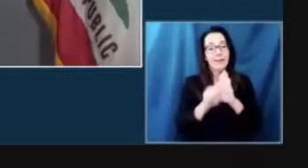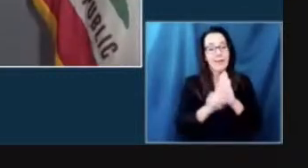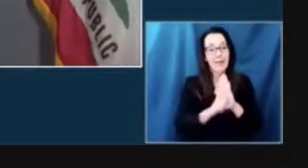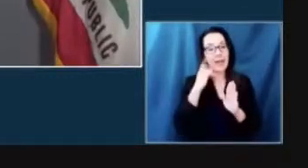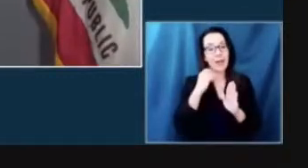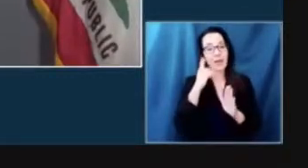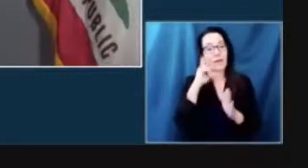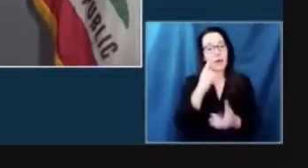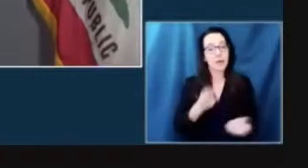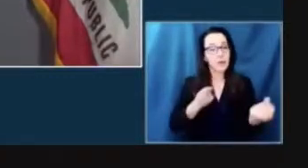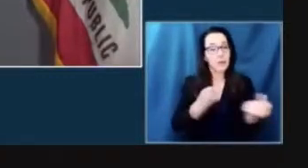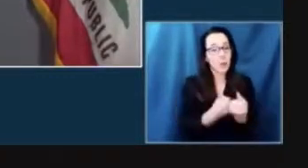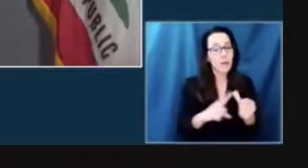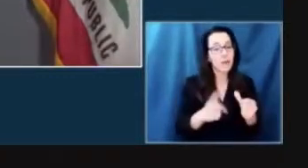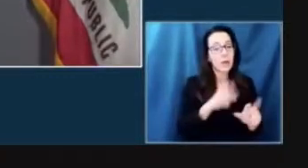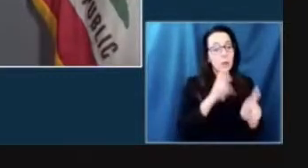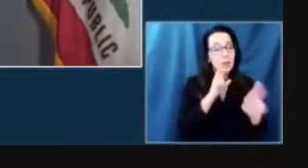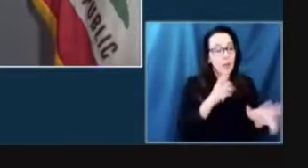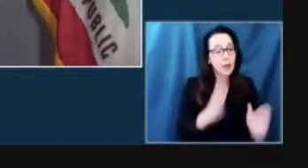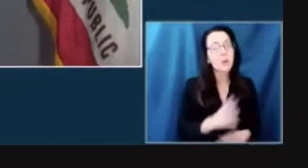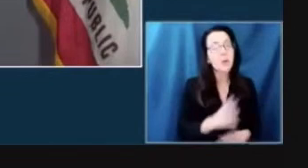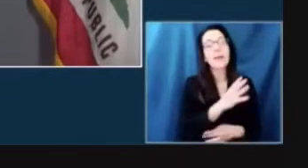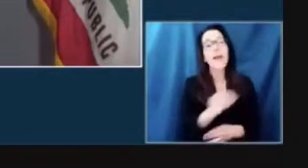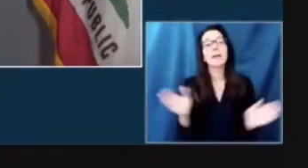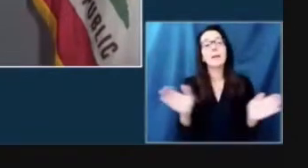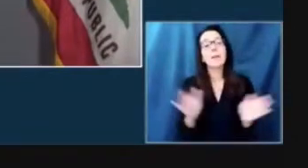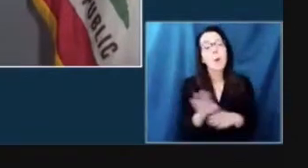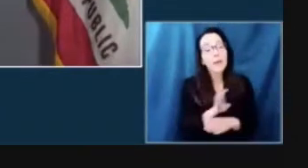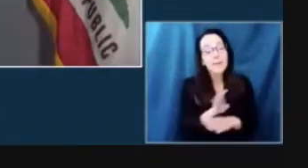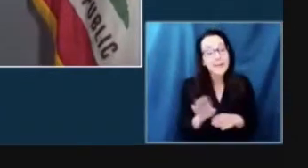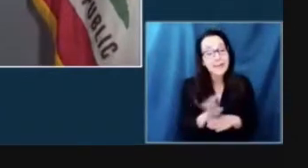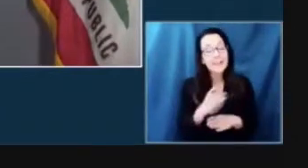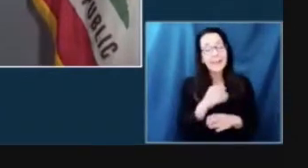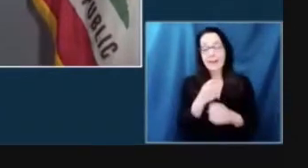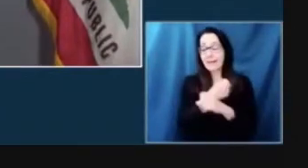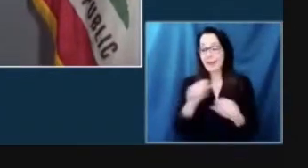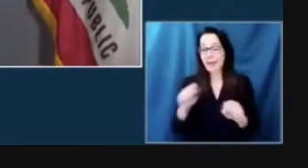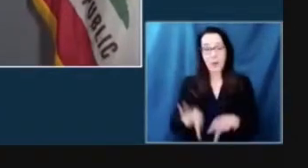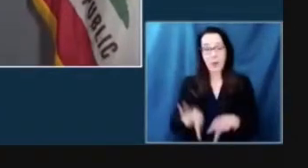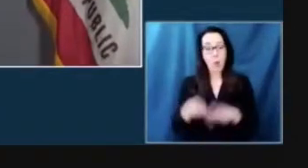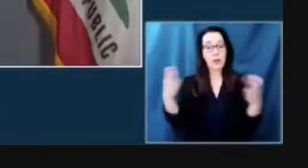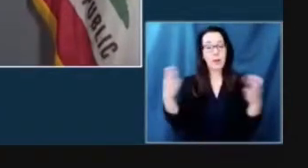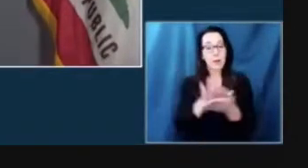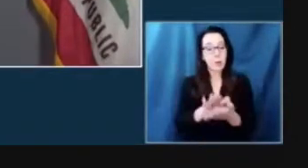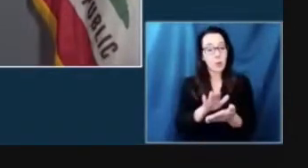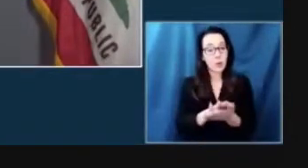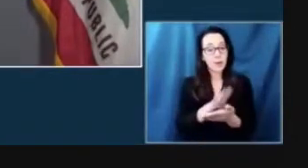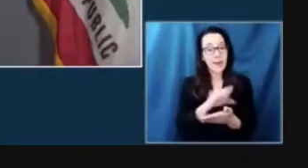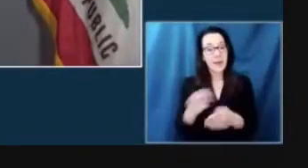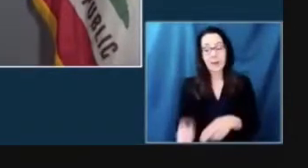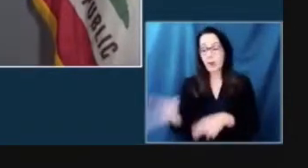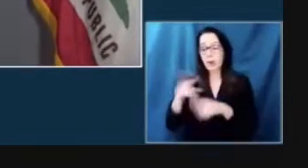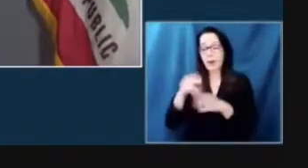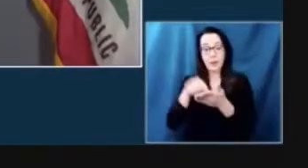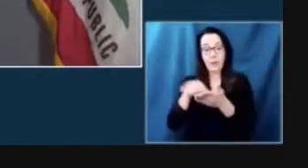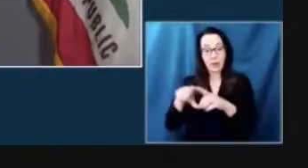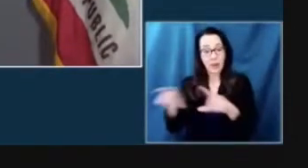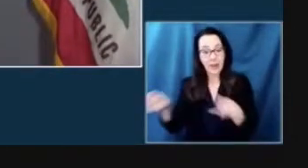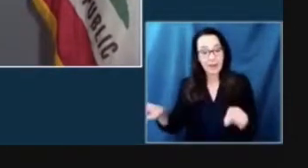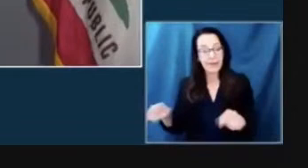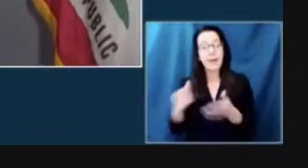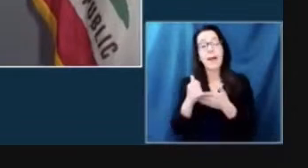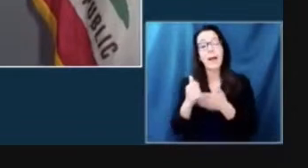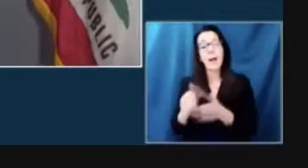first responders and small businesses, safely reopen schools, increase paychecks, help families cover groceries